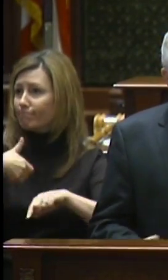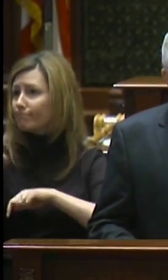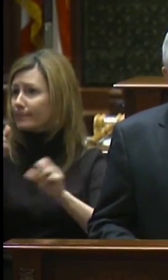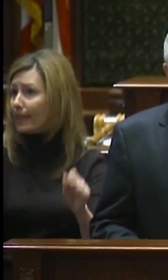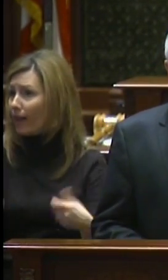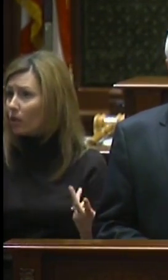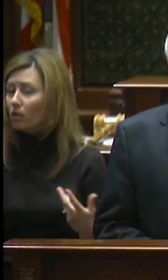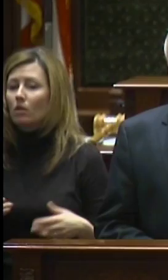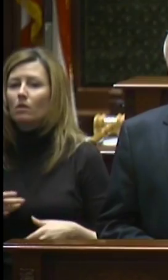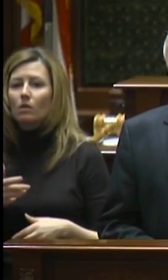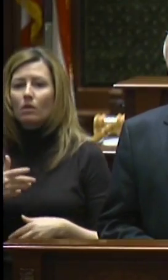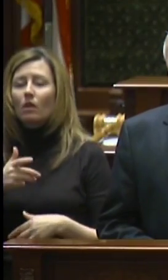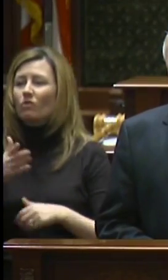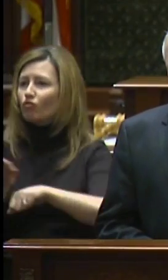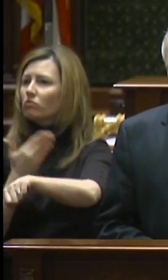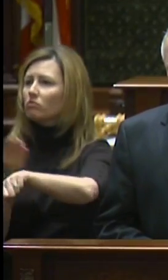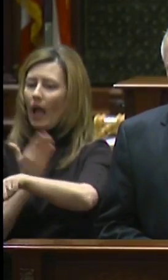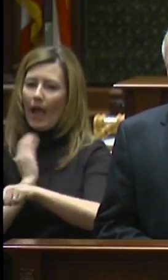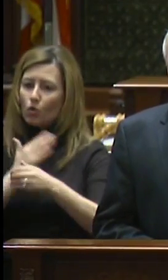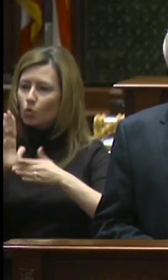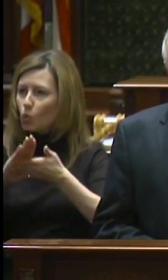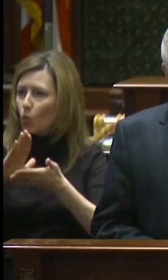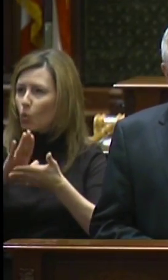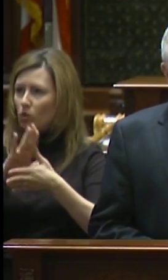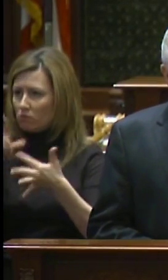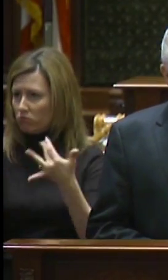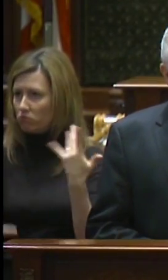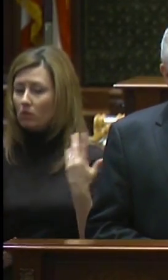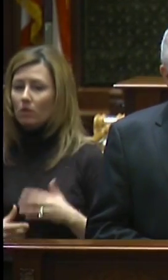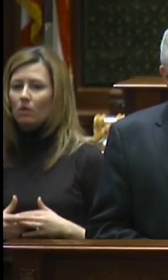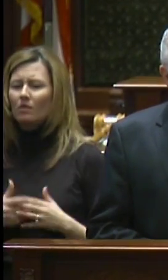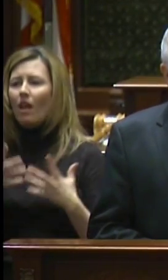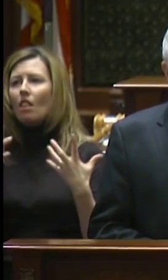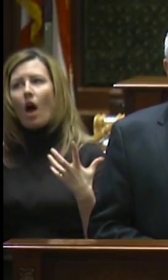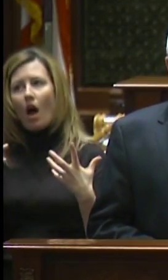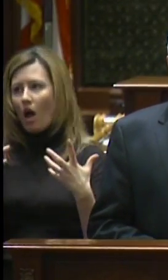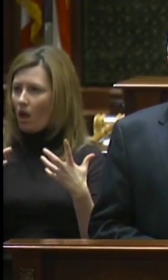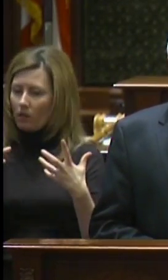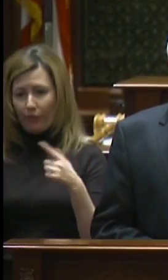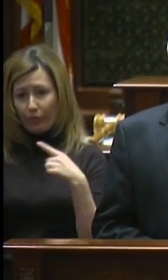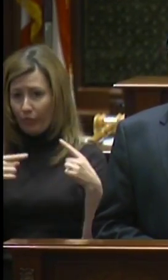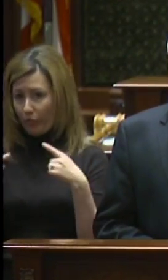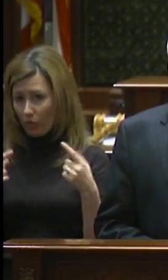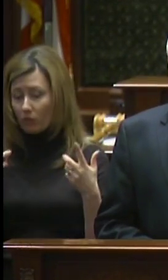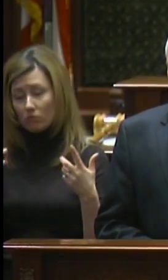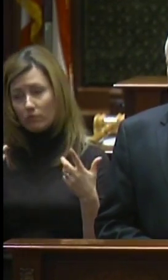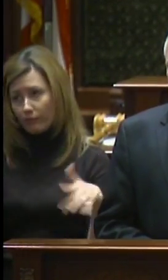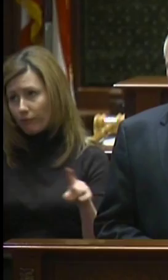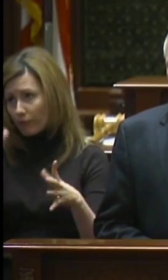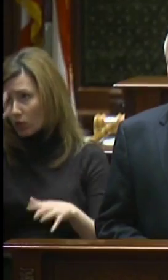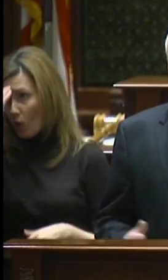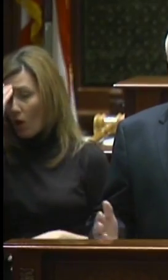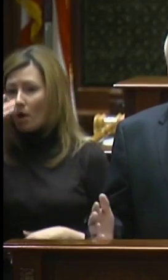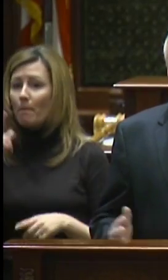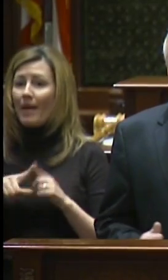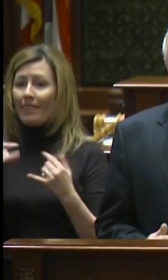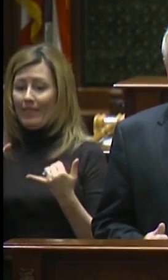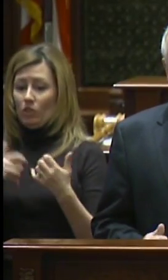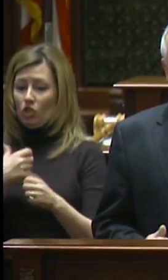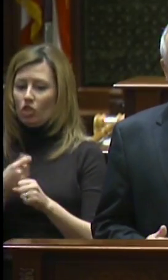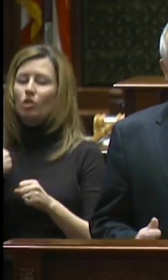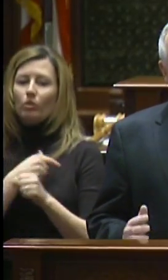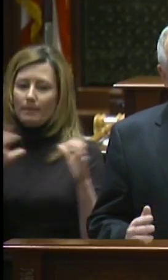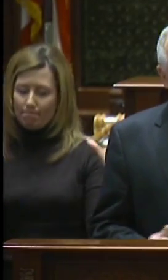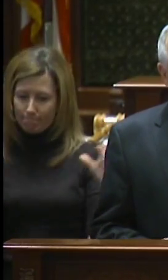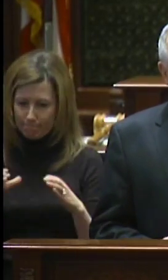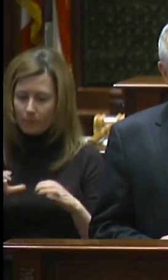to build our schools and rebuild our schools. There was a lot of friction, we all know it, but finally this past year, we came